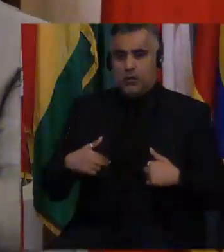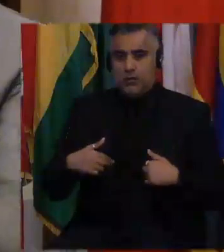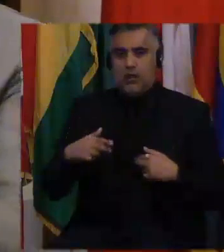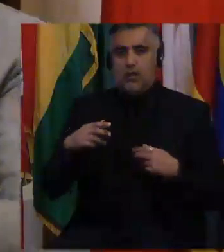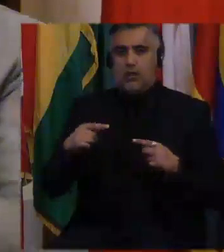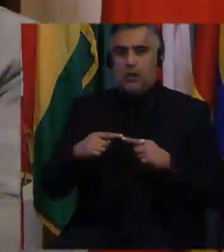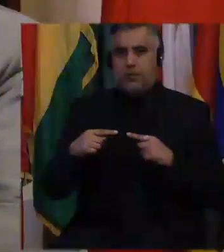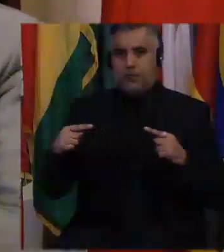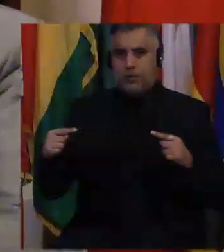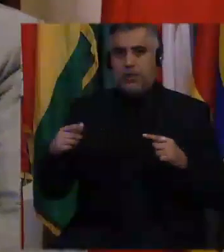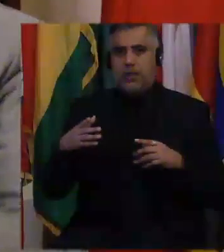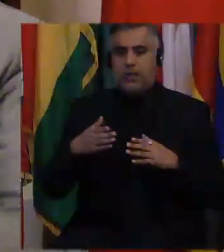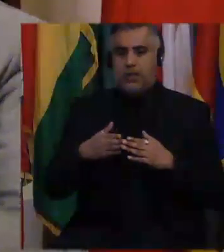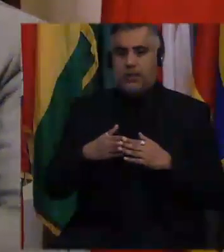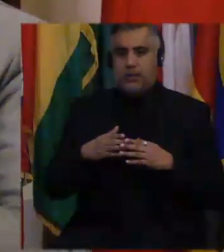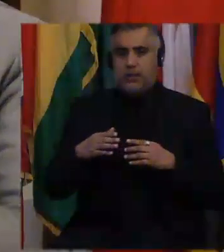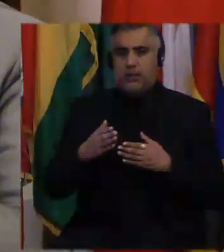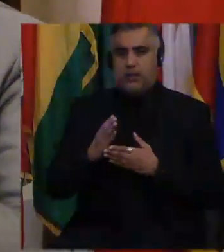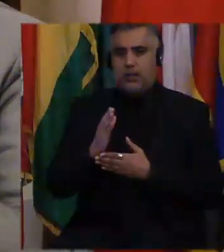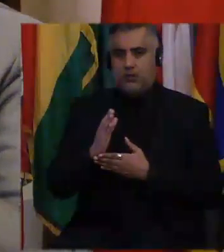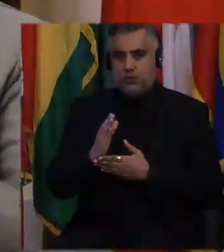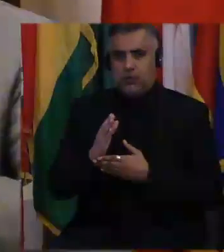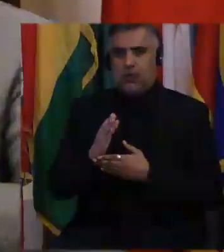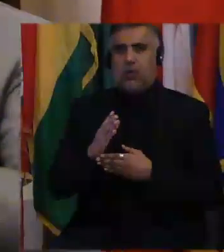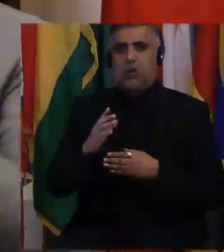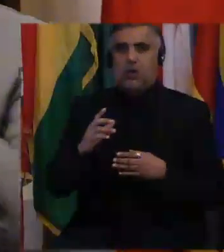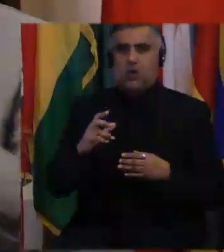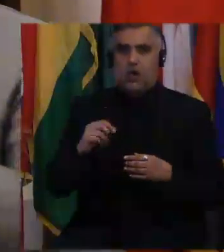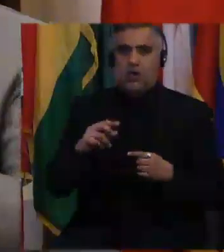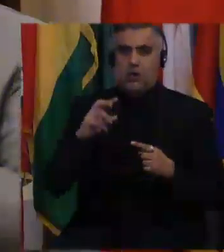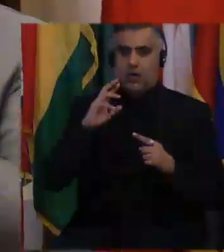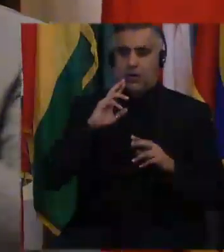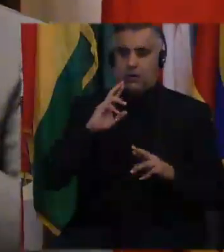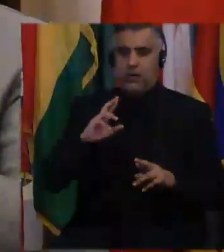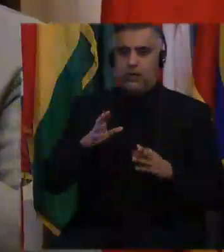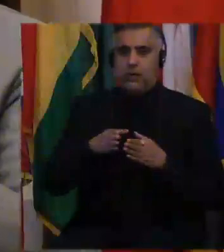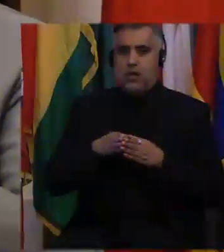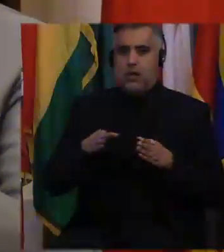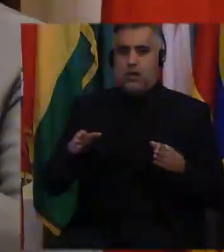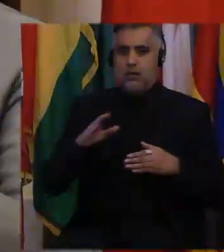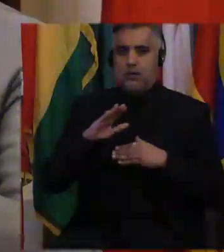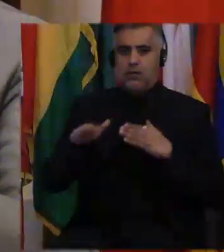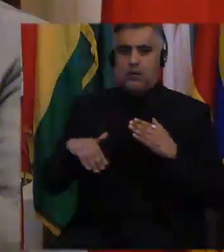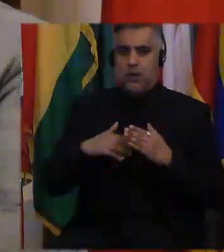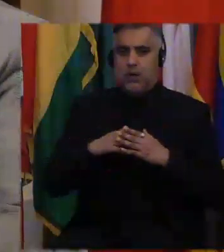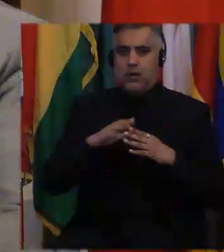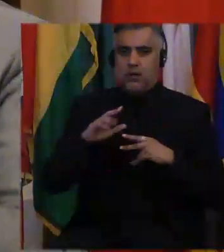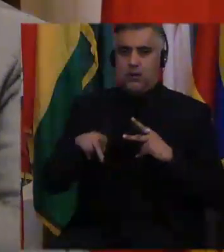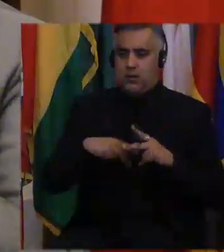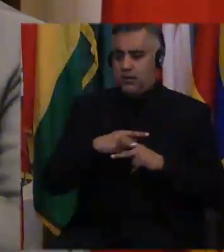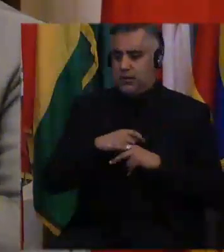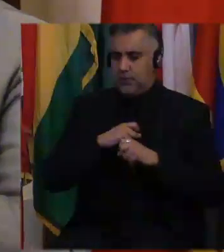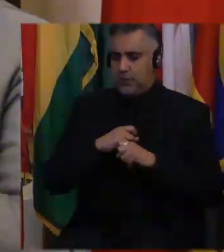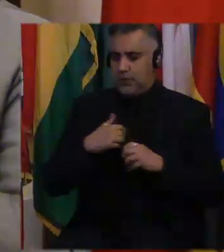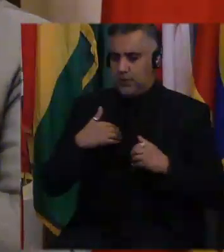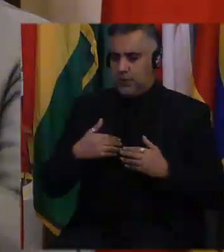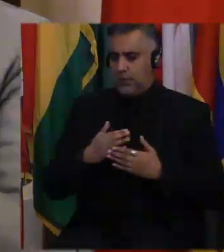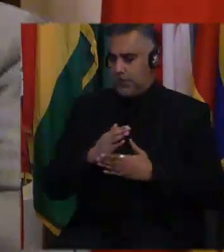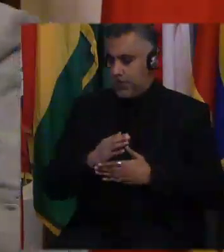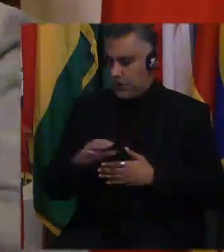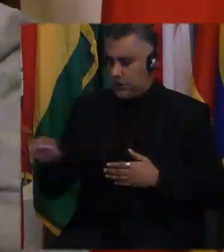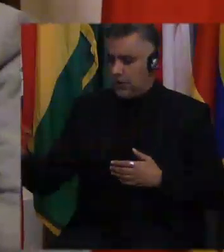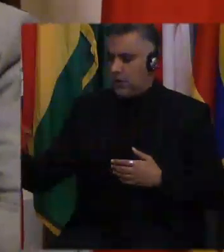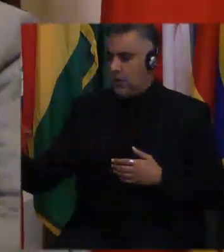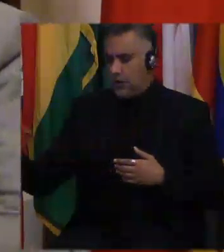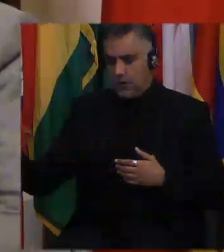la oposición entre derechos, ¿no? O hay un respeto amplio a todas las situaciones de protección de los derechos humanos, o